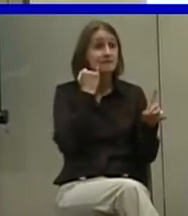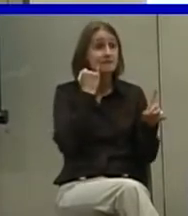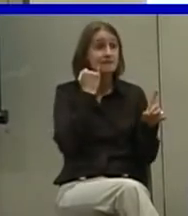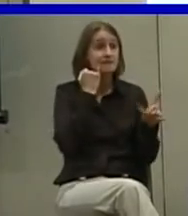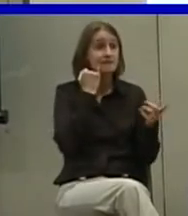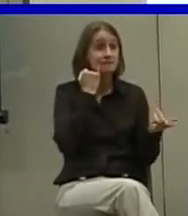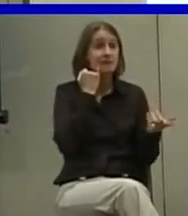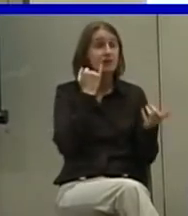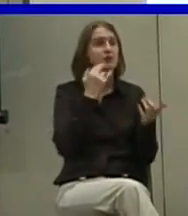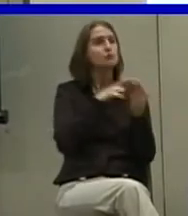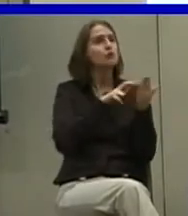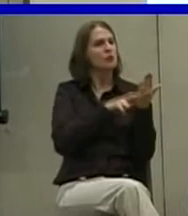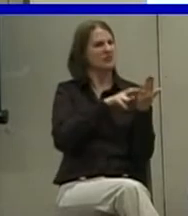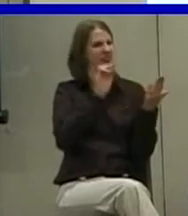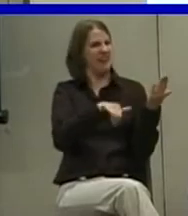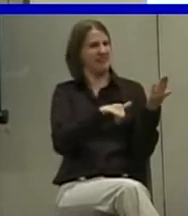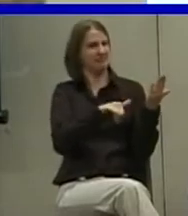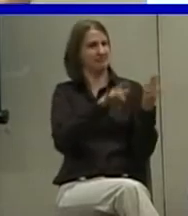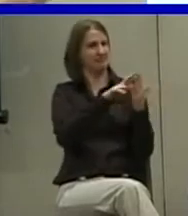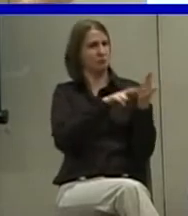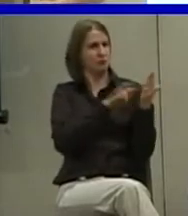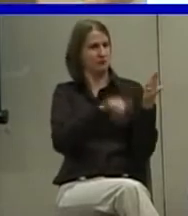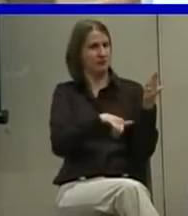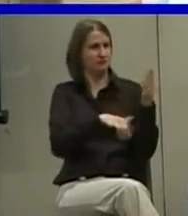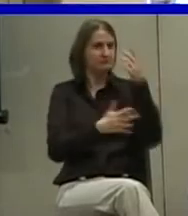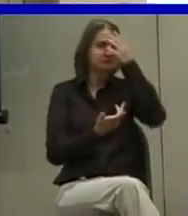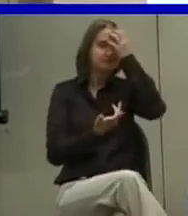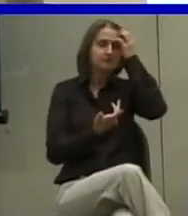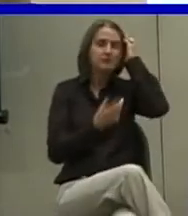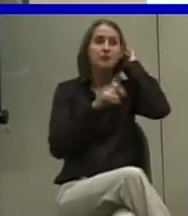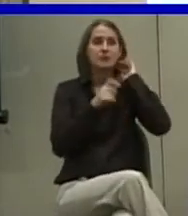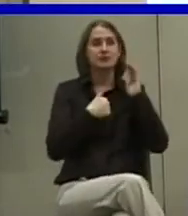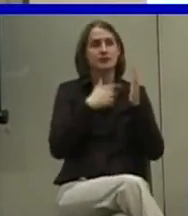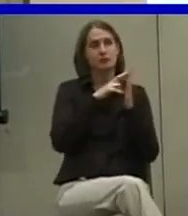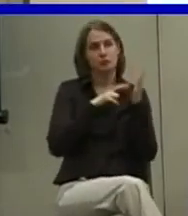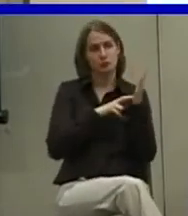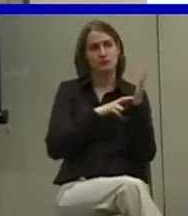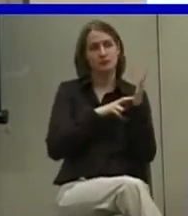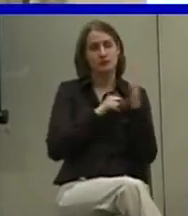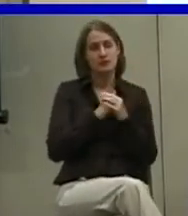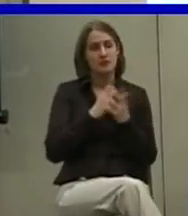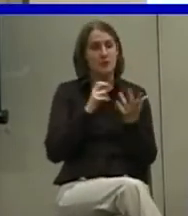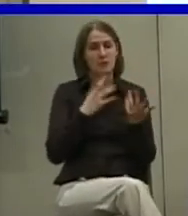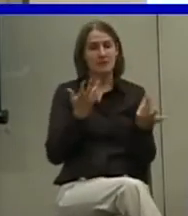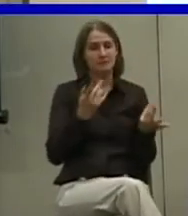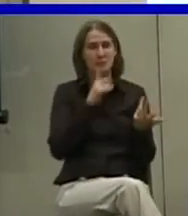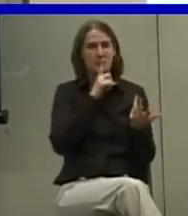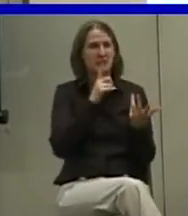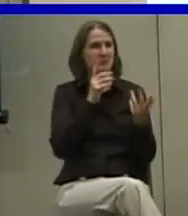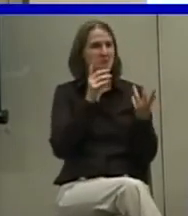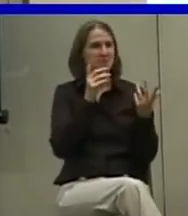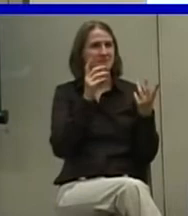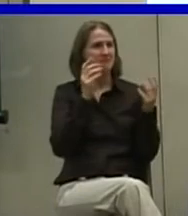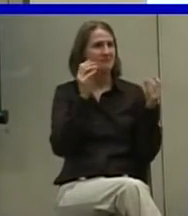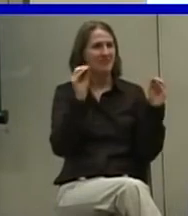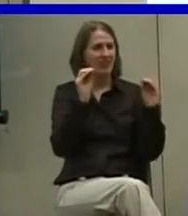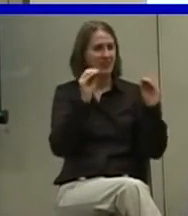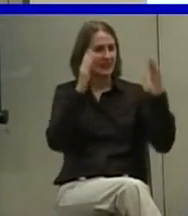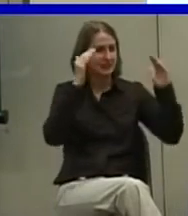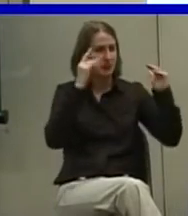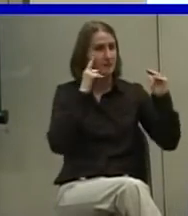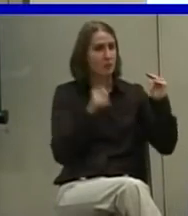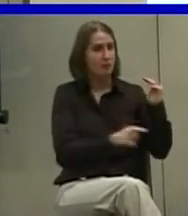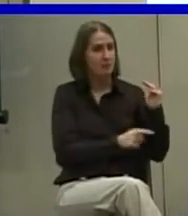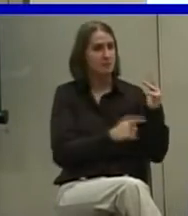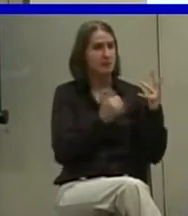Those are your rules. You have to have rules or there are no expectations. If there aren't rules,